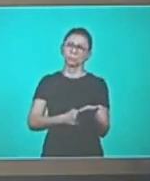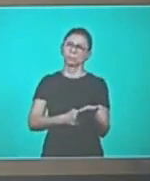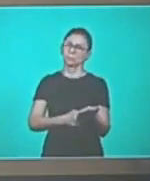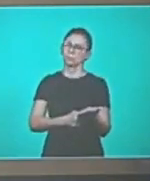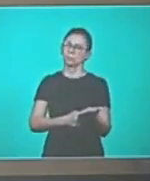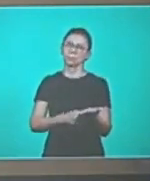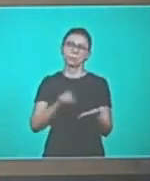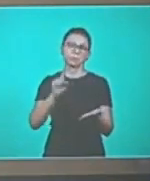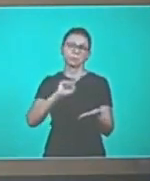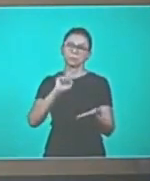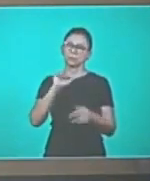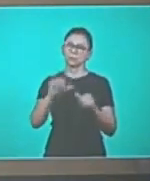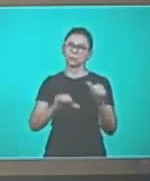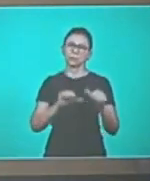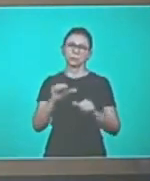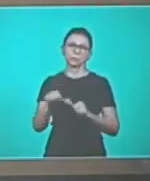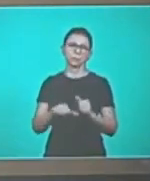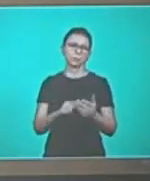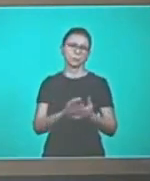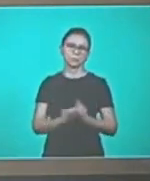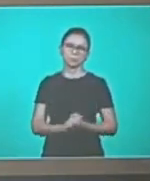His project